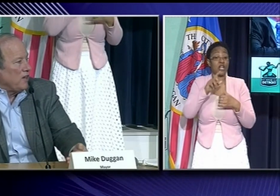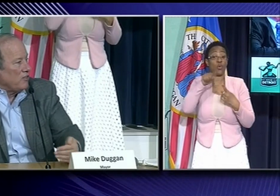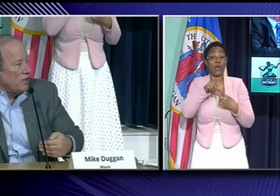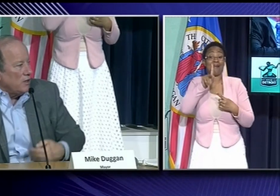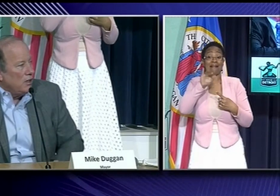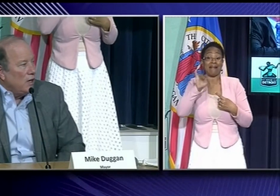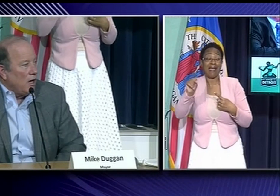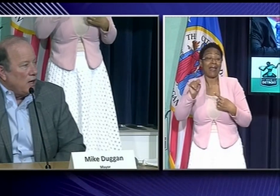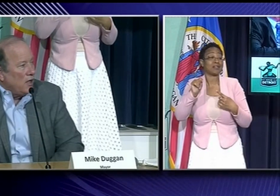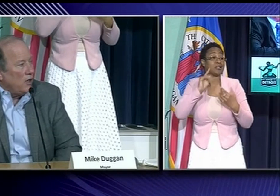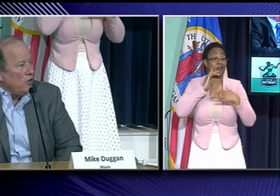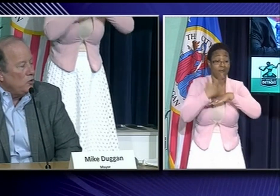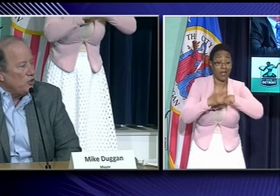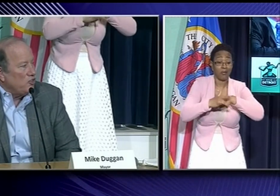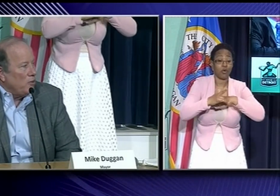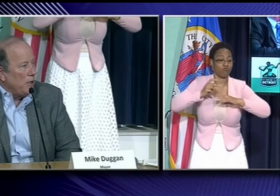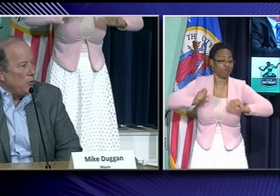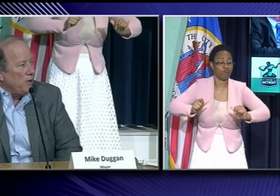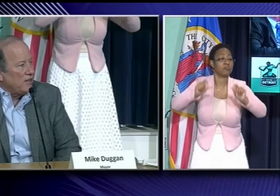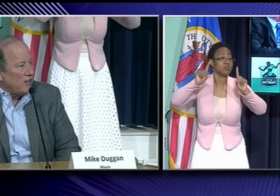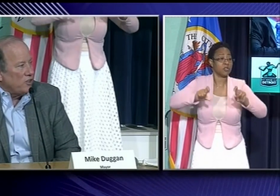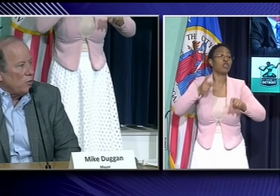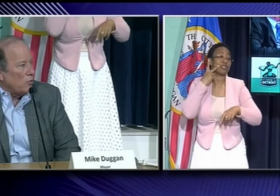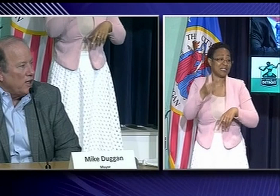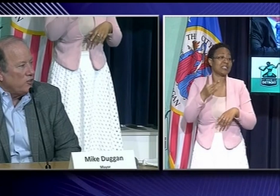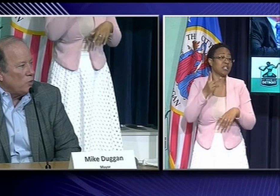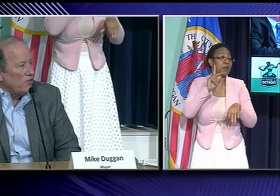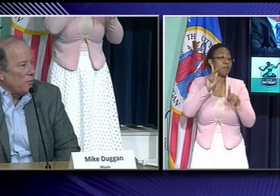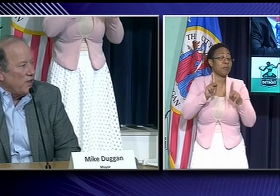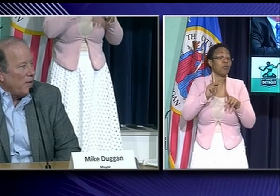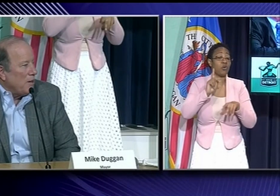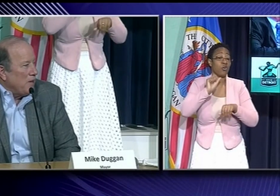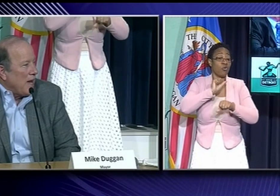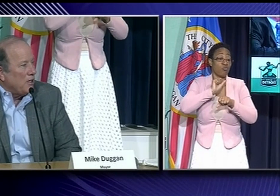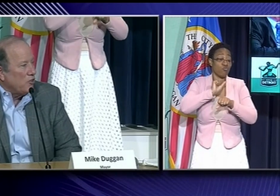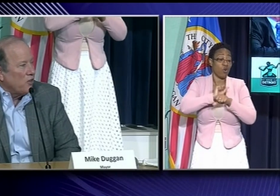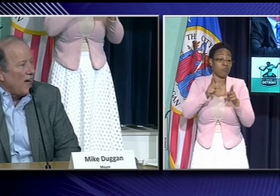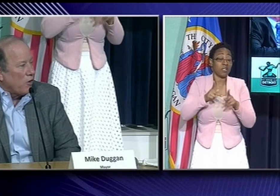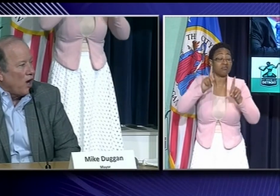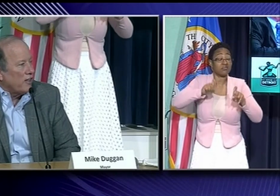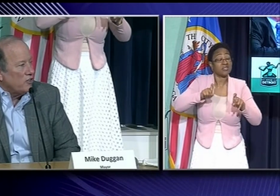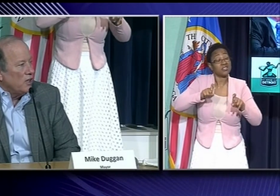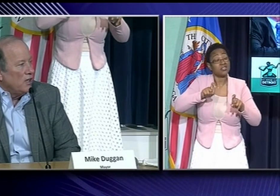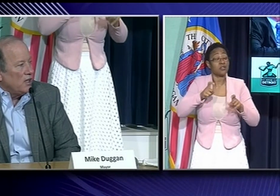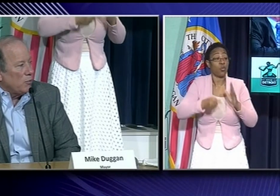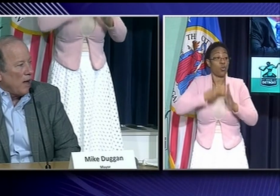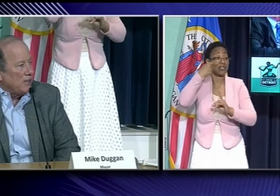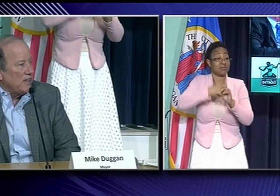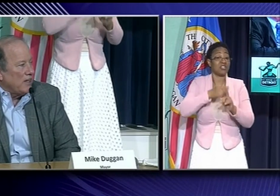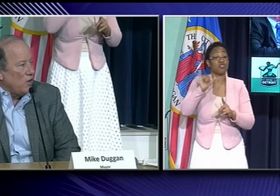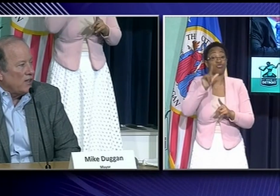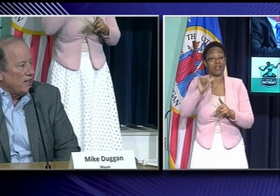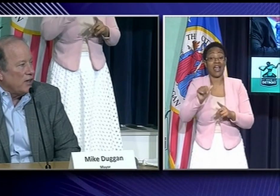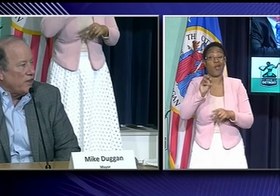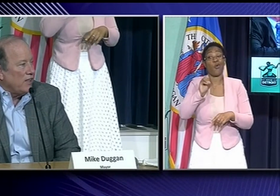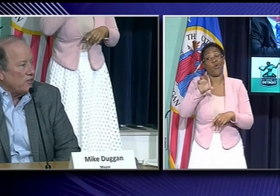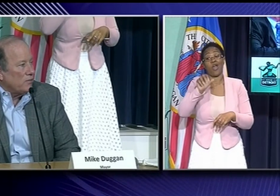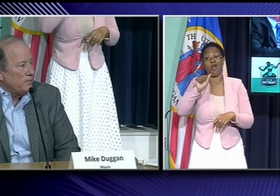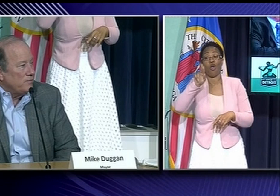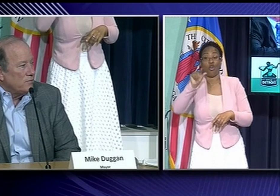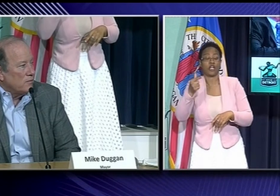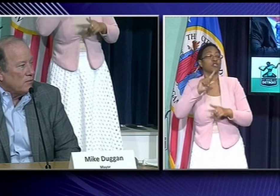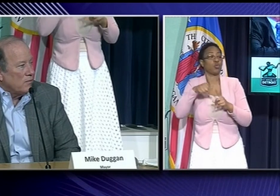rapid testing, you could see people being tested in workplaces once a month. That might be happening in July or August. It'll probably take that long to get enough